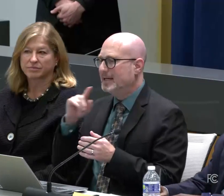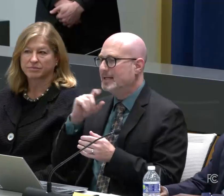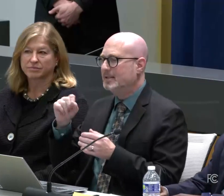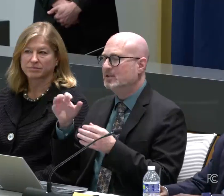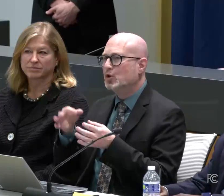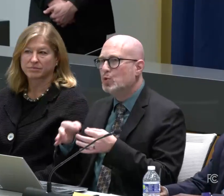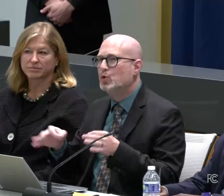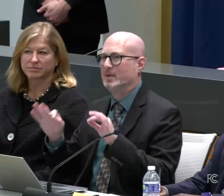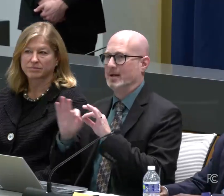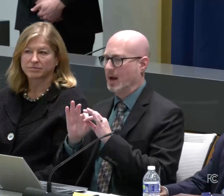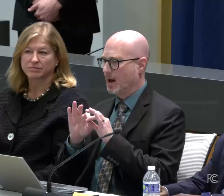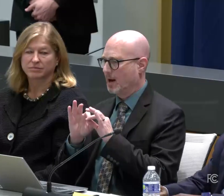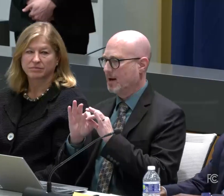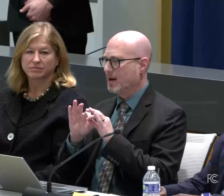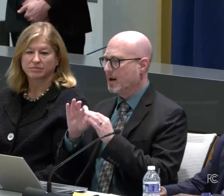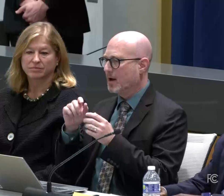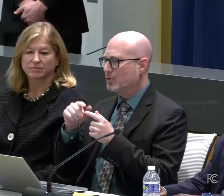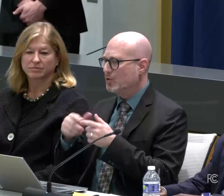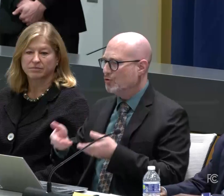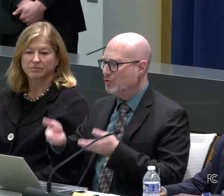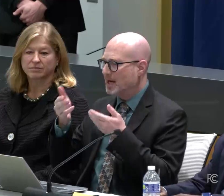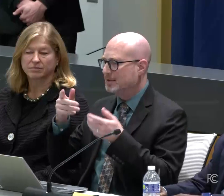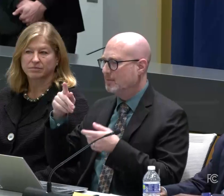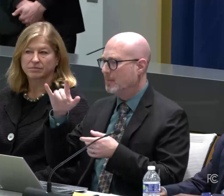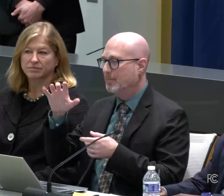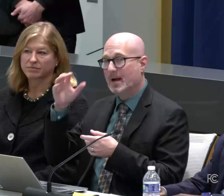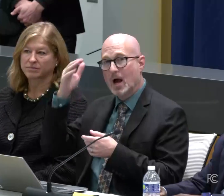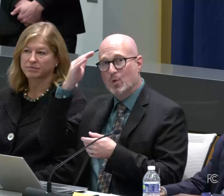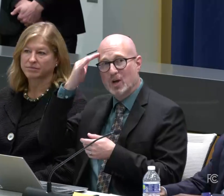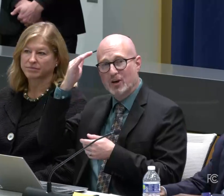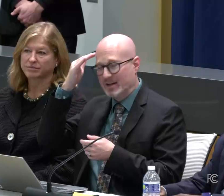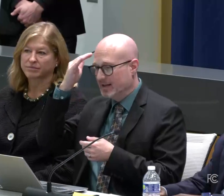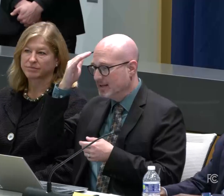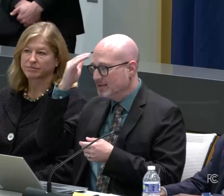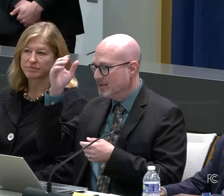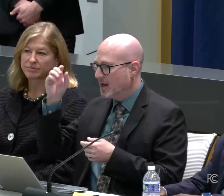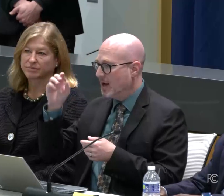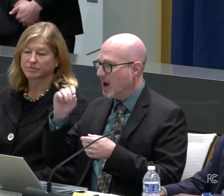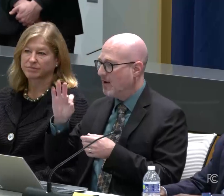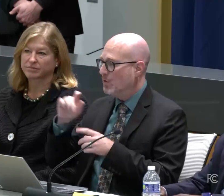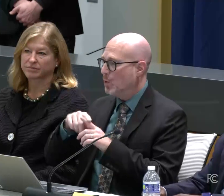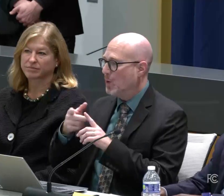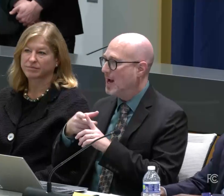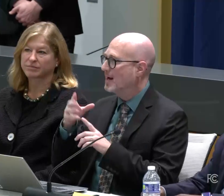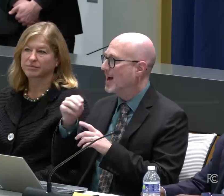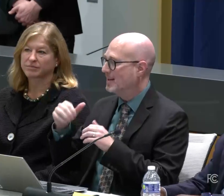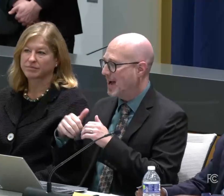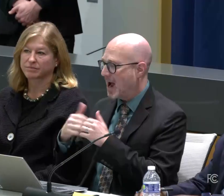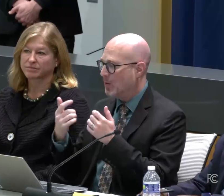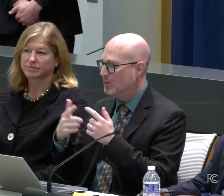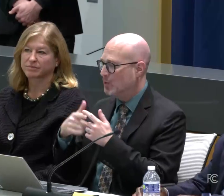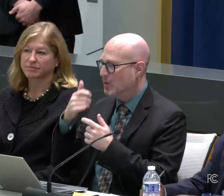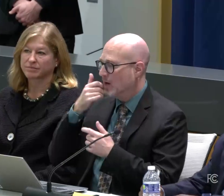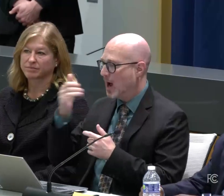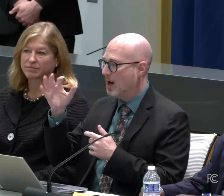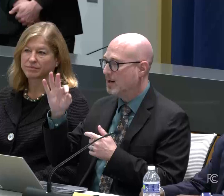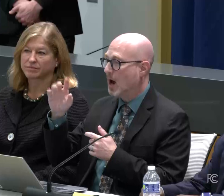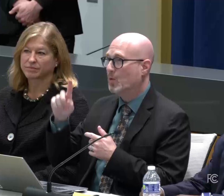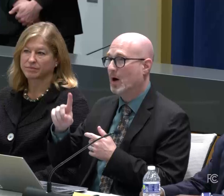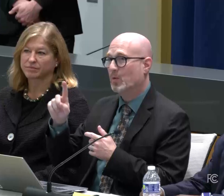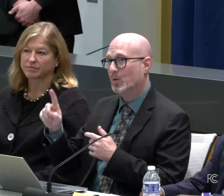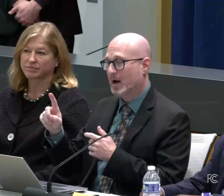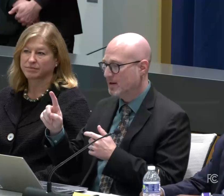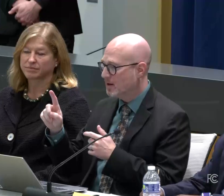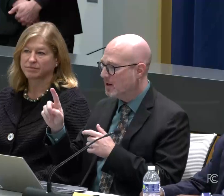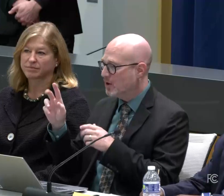And the comment further says that it is crucial to raise public awareness of when and